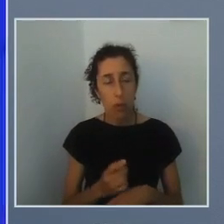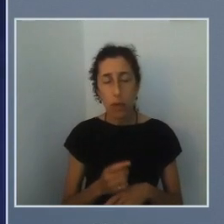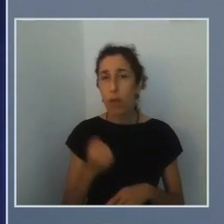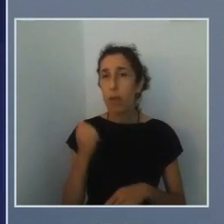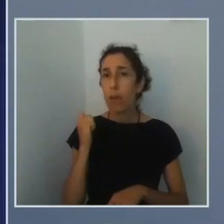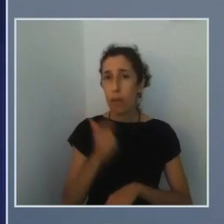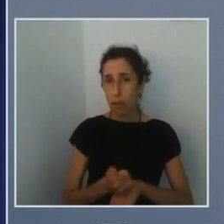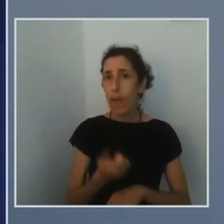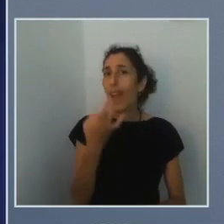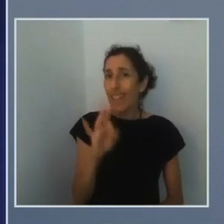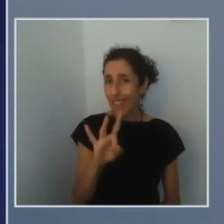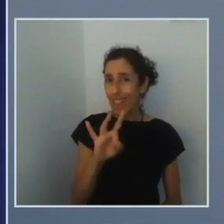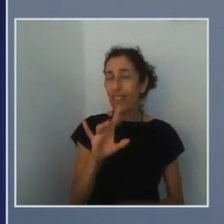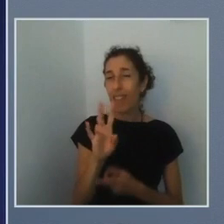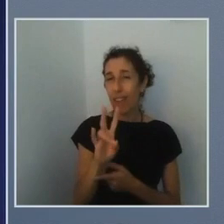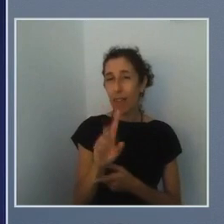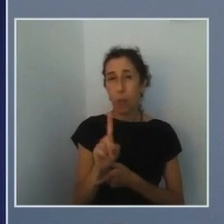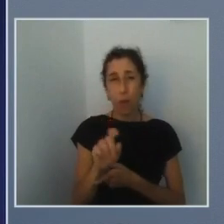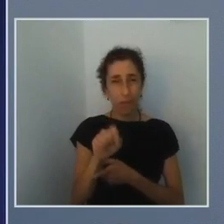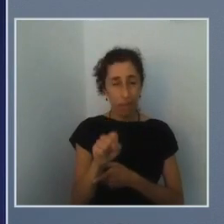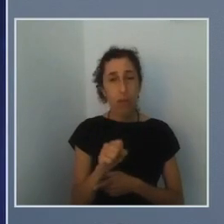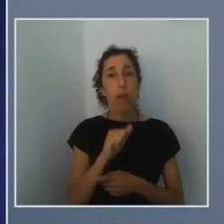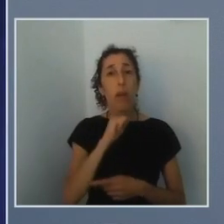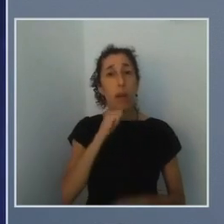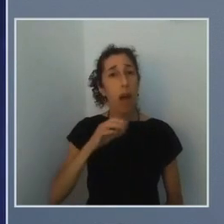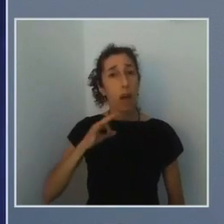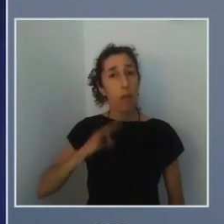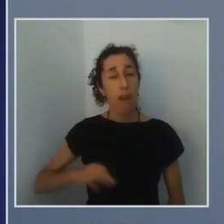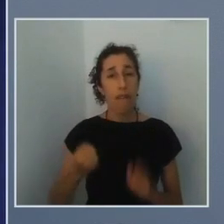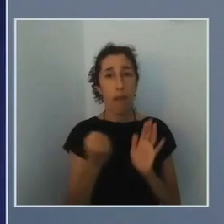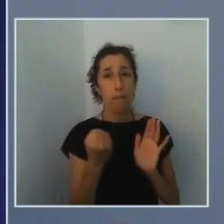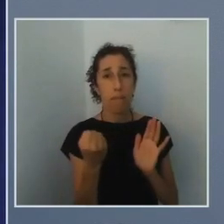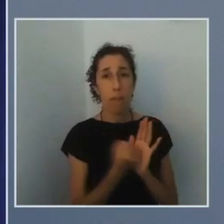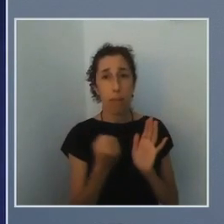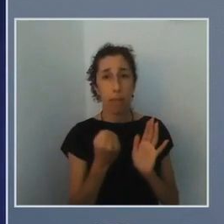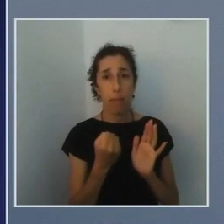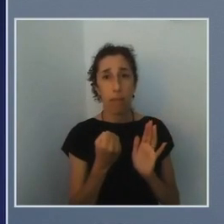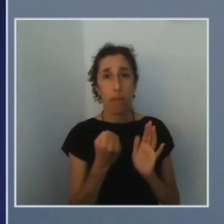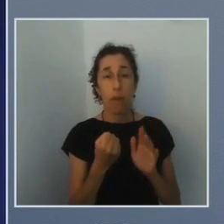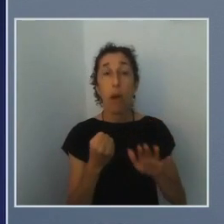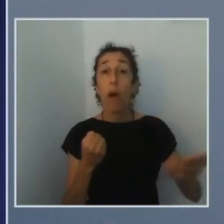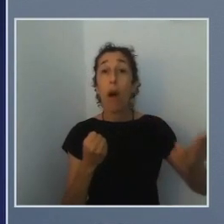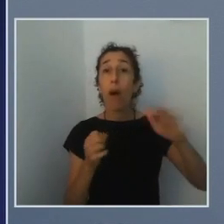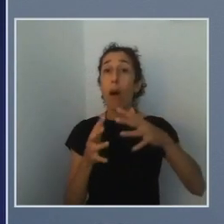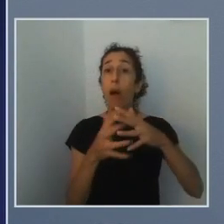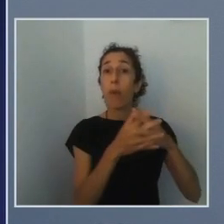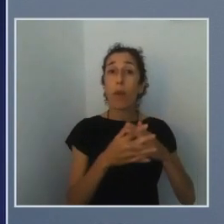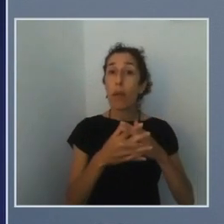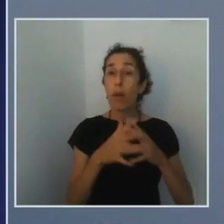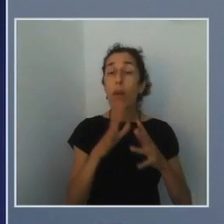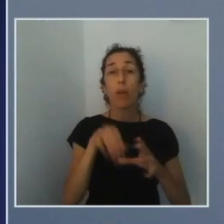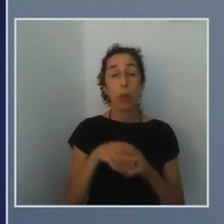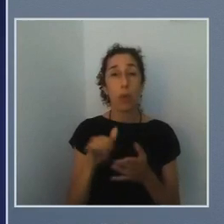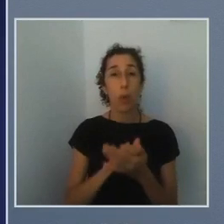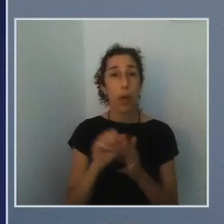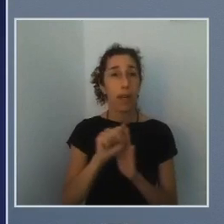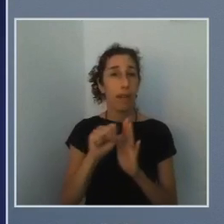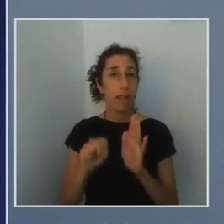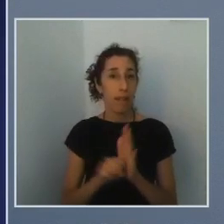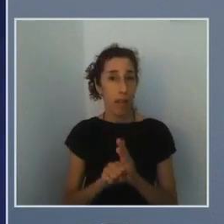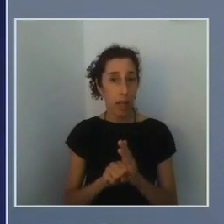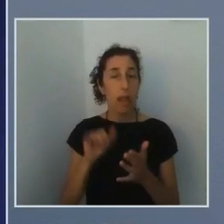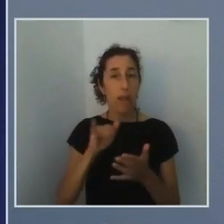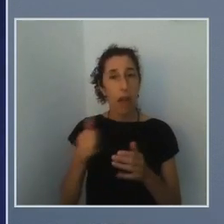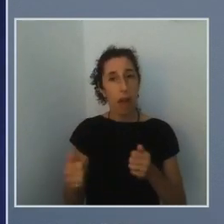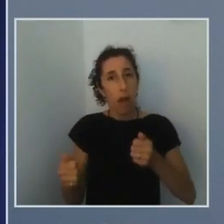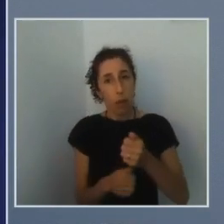been a registered not-for-profit charitable corporation in the state of New York. And these organizations are required by law to